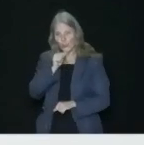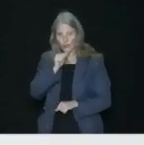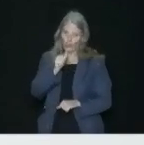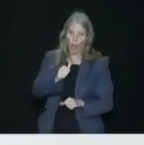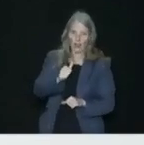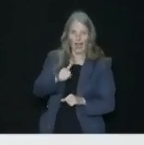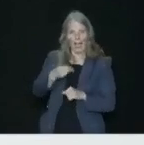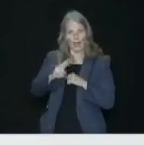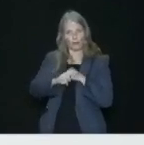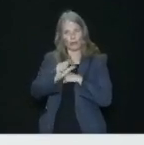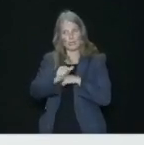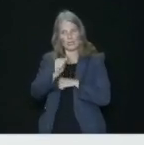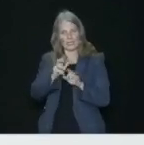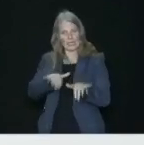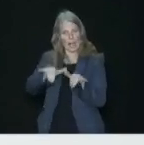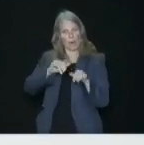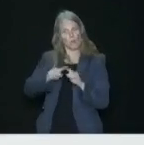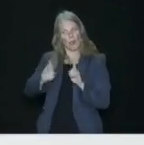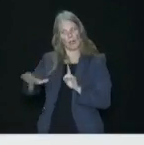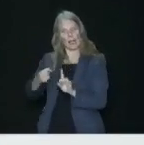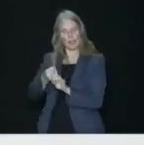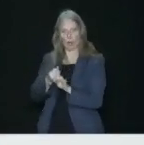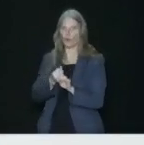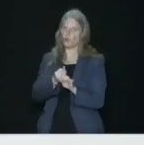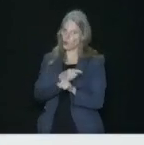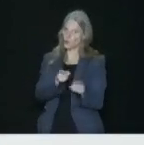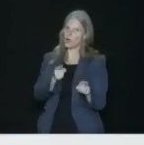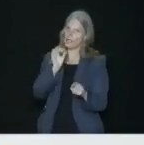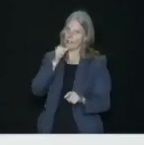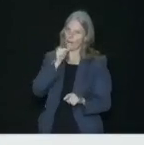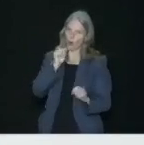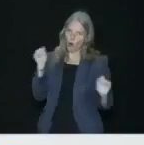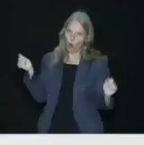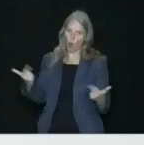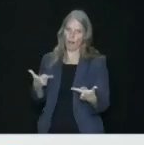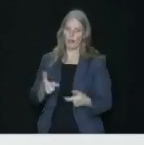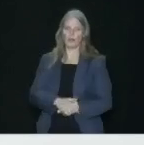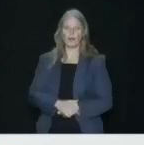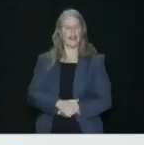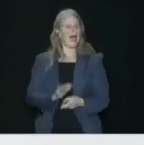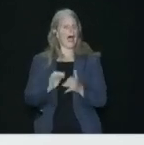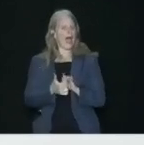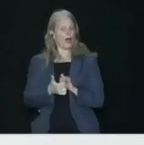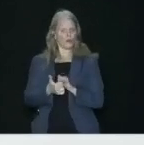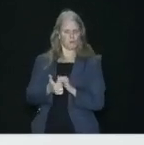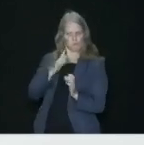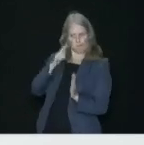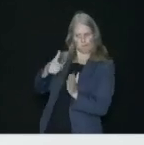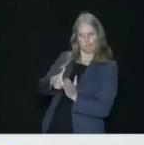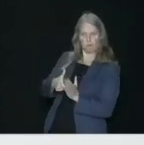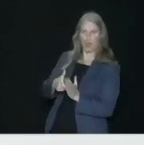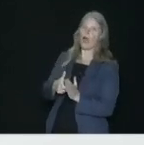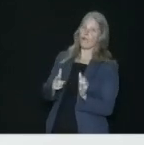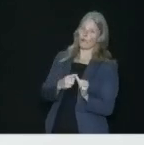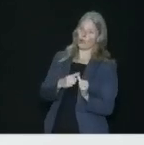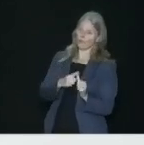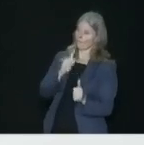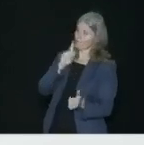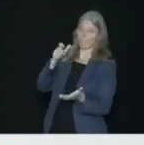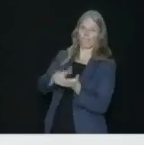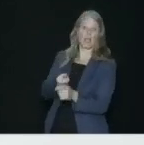felt. So what do we do? To start, we need to acknowledge that PCC is real,